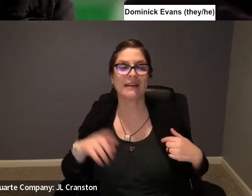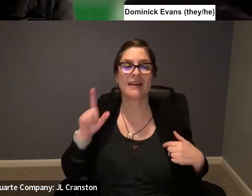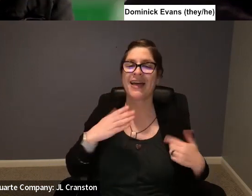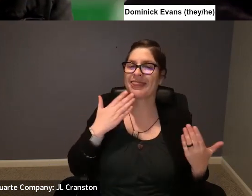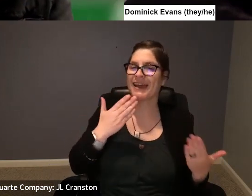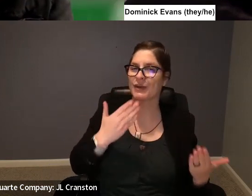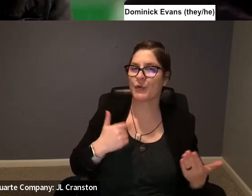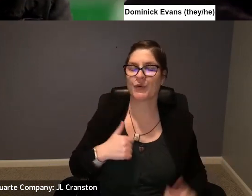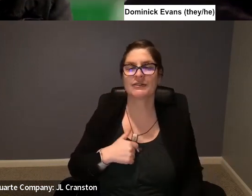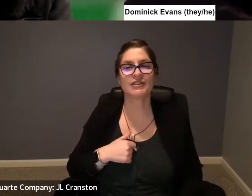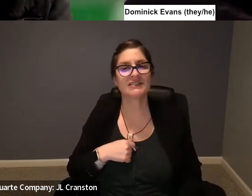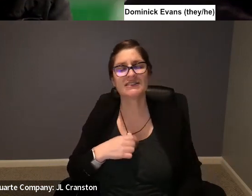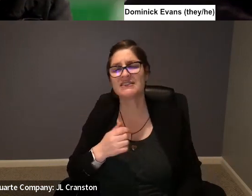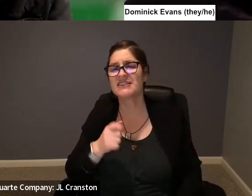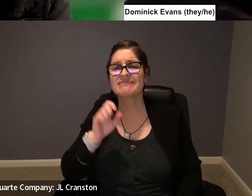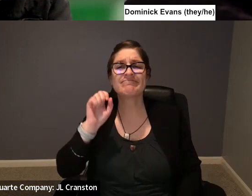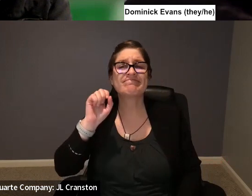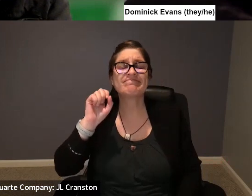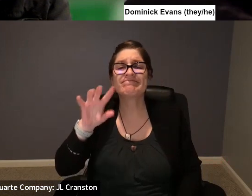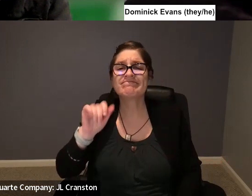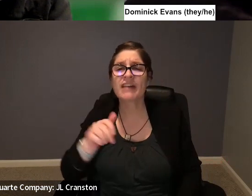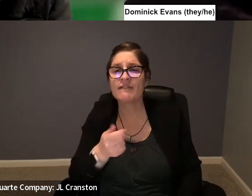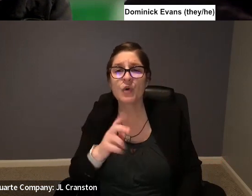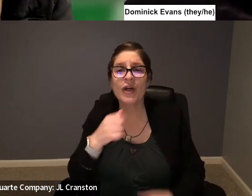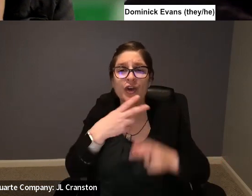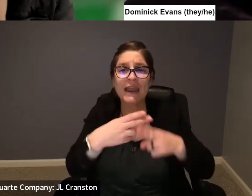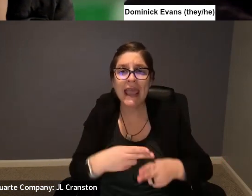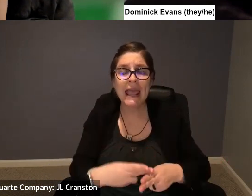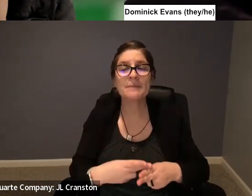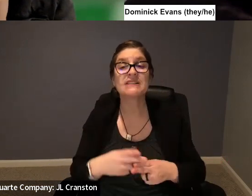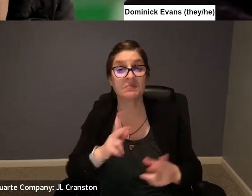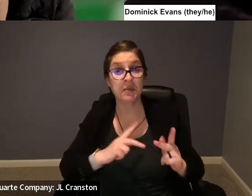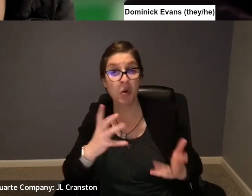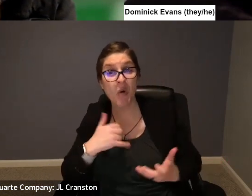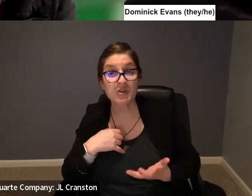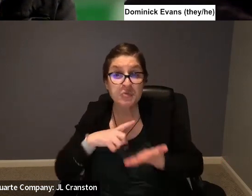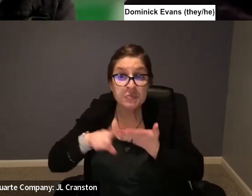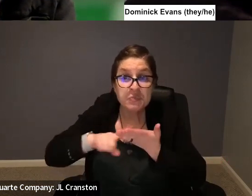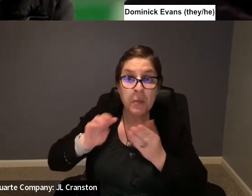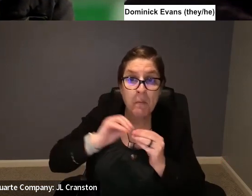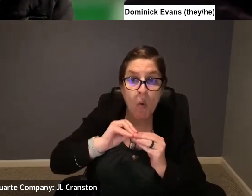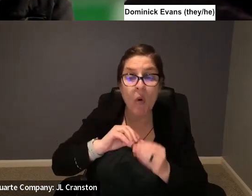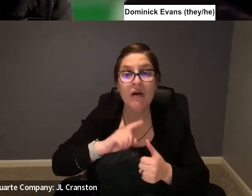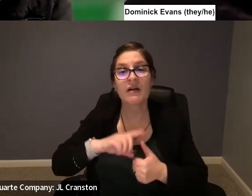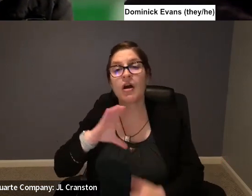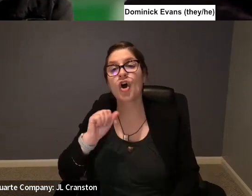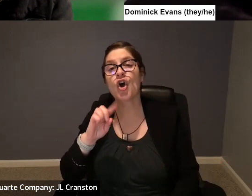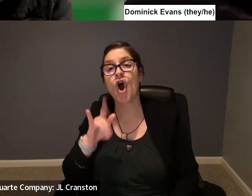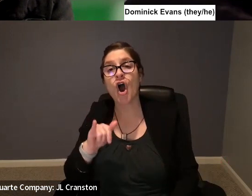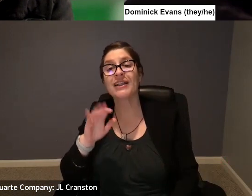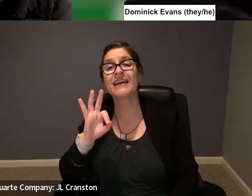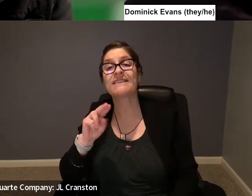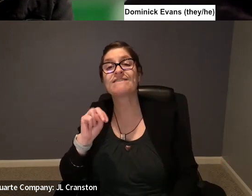just shouting out a couple of the other names in the chat for folks to look up and look into. Carly Findlay